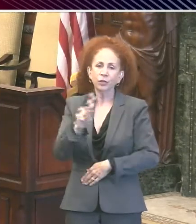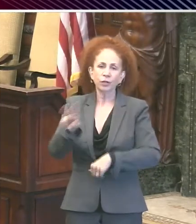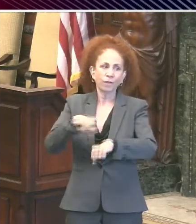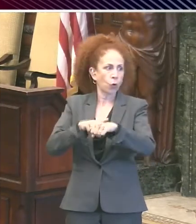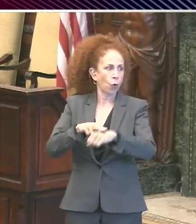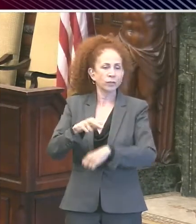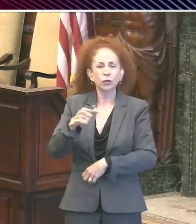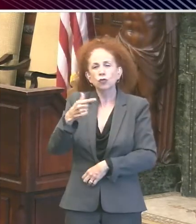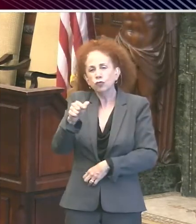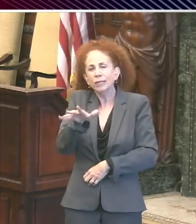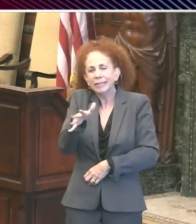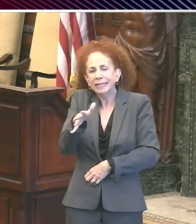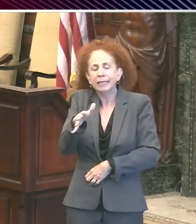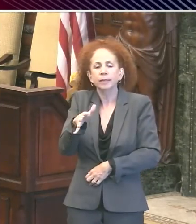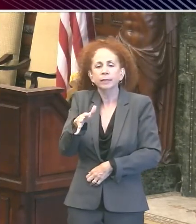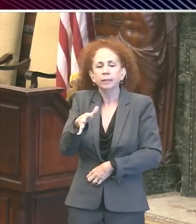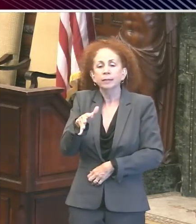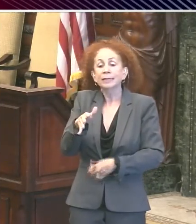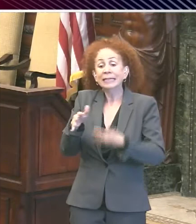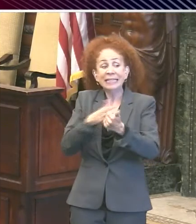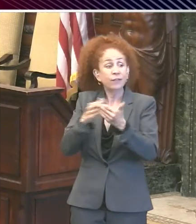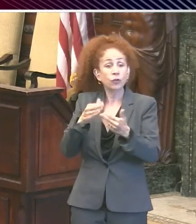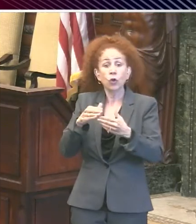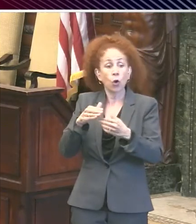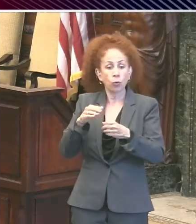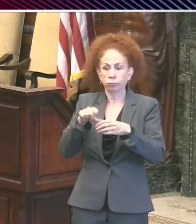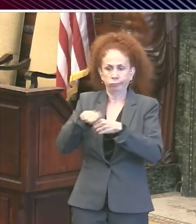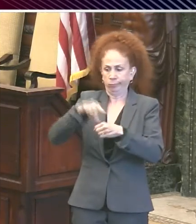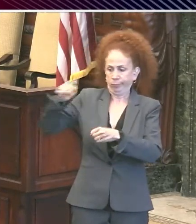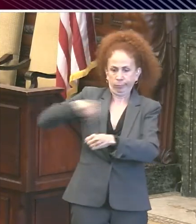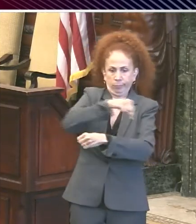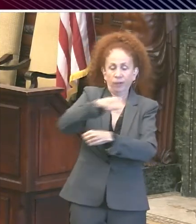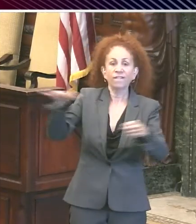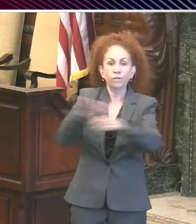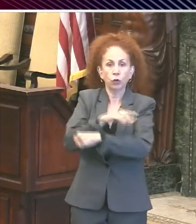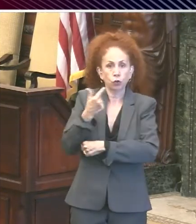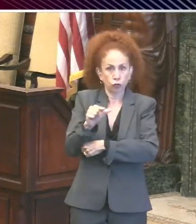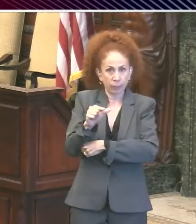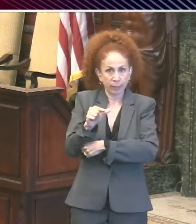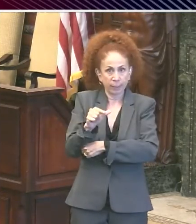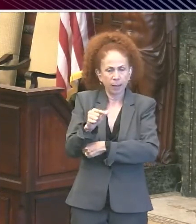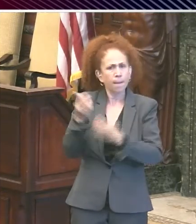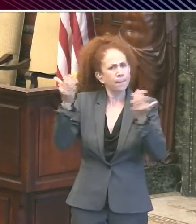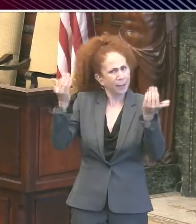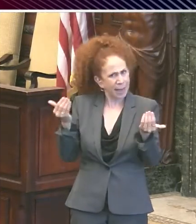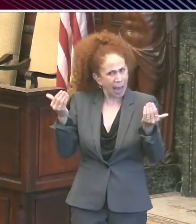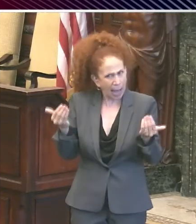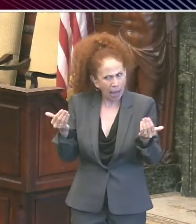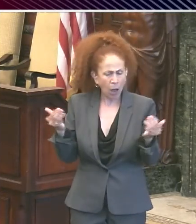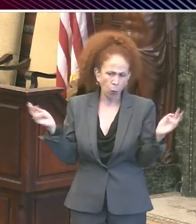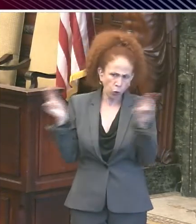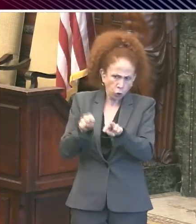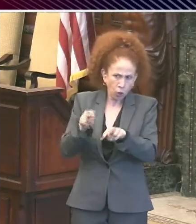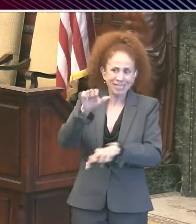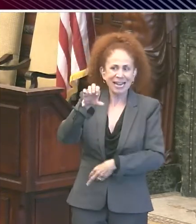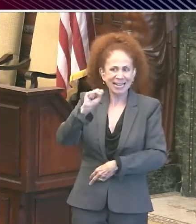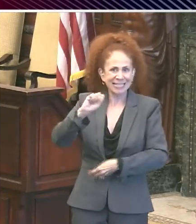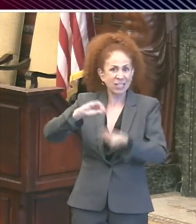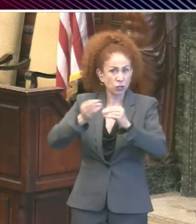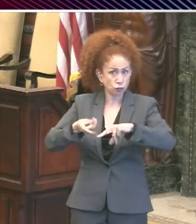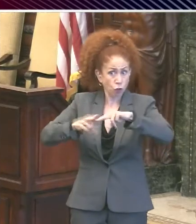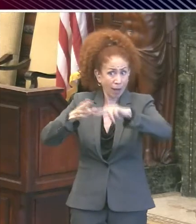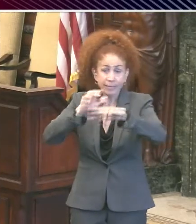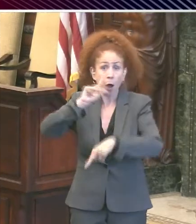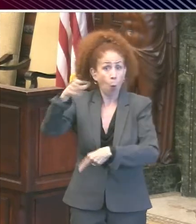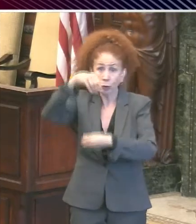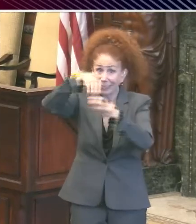sort of green position while their outlying counties had gone to full green. But now as we look at cases rise, not just